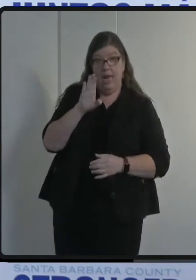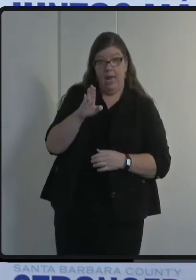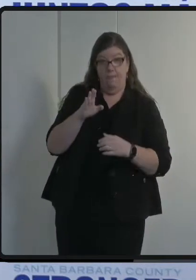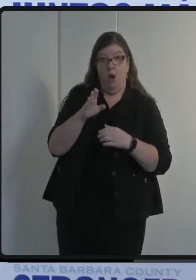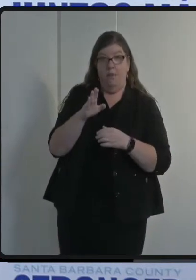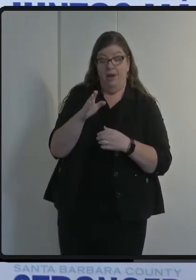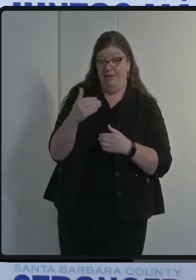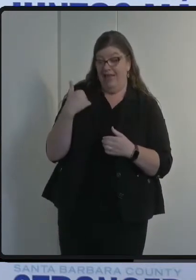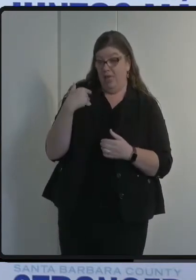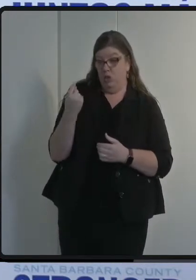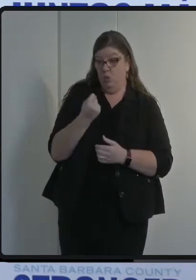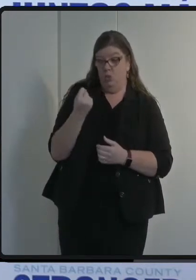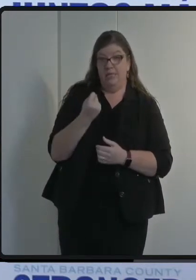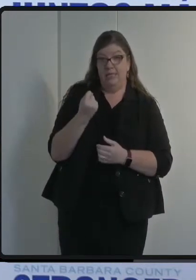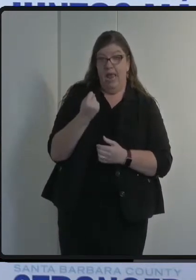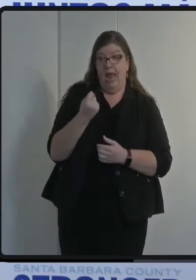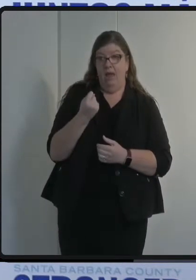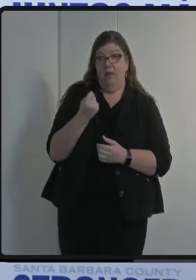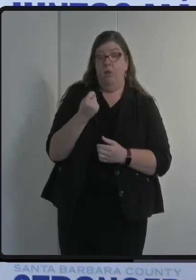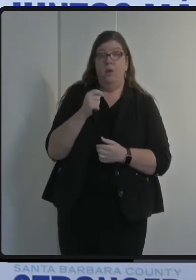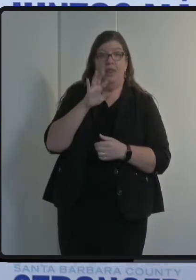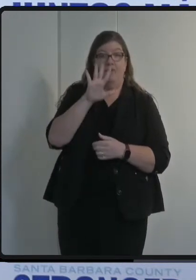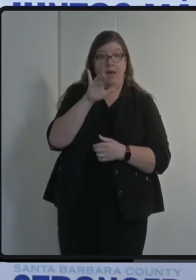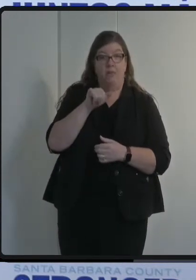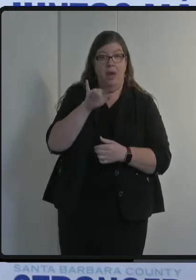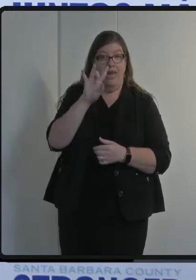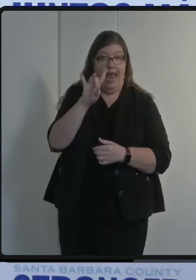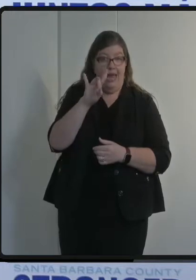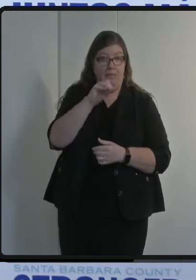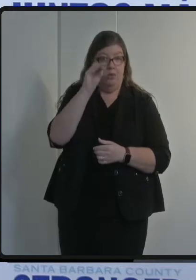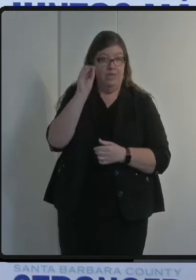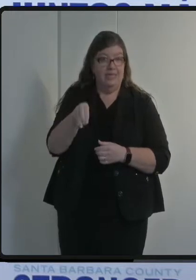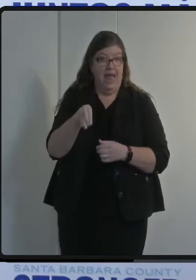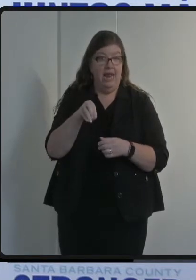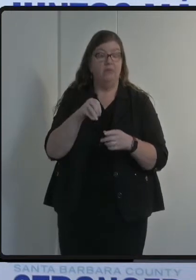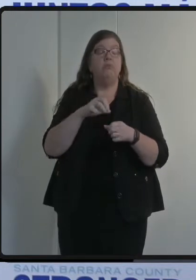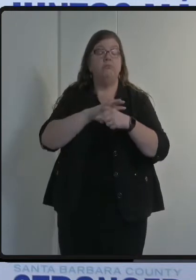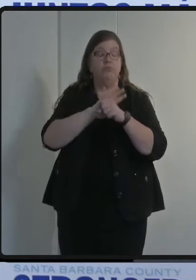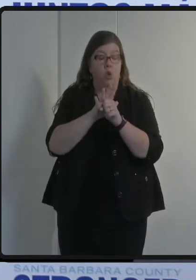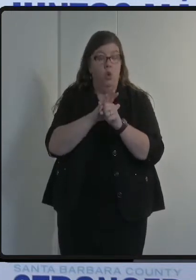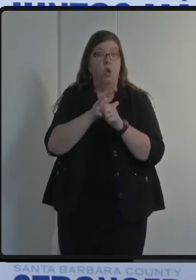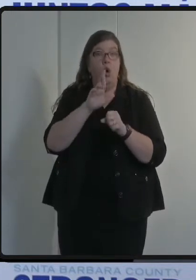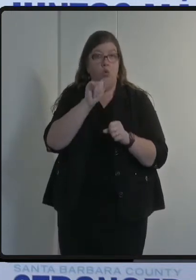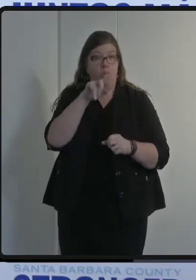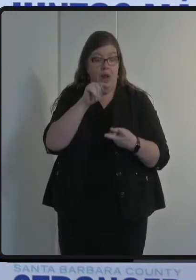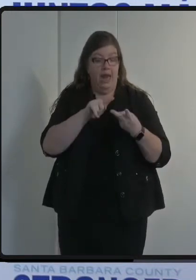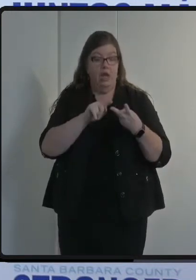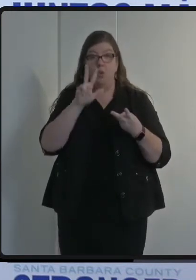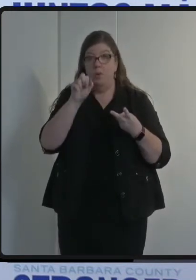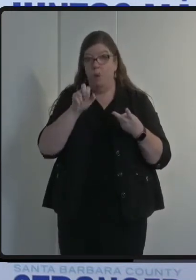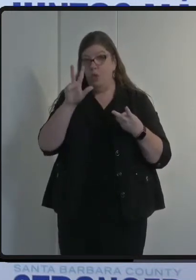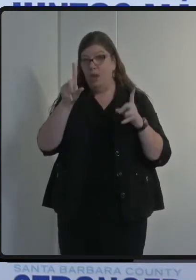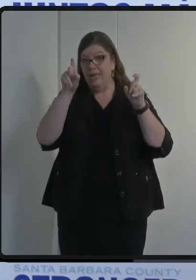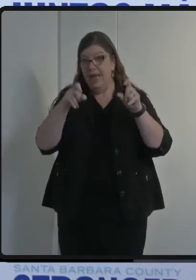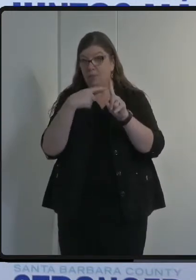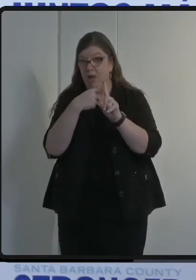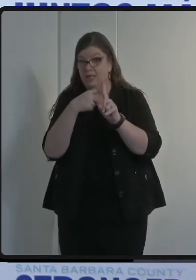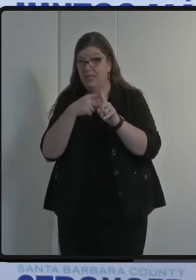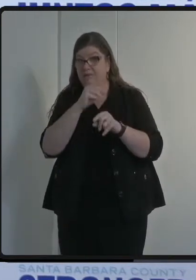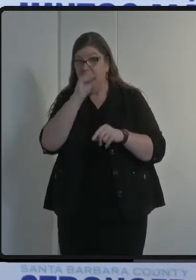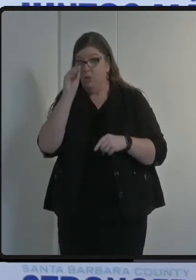on Tuesday, along with the 5.8 adjusted case rate and the 3.3 testing positivity rate, the